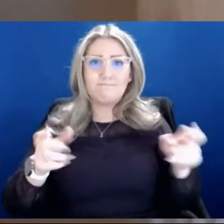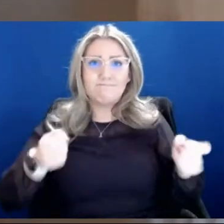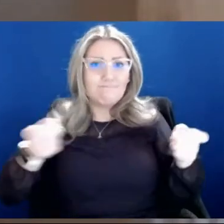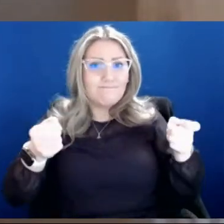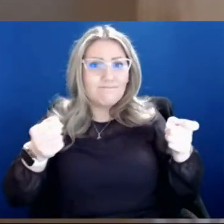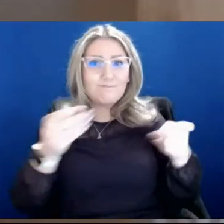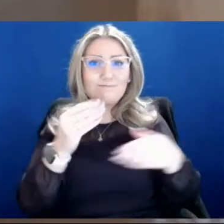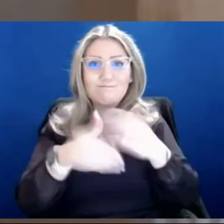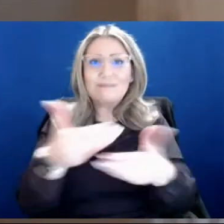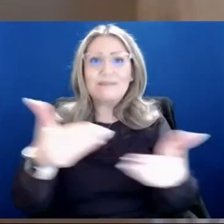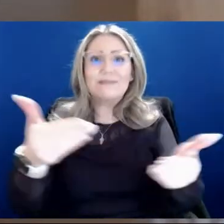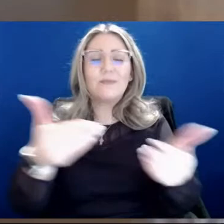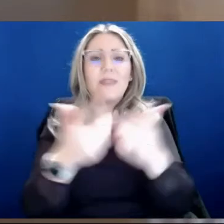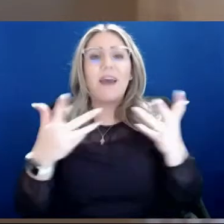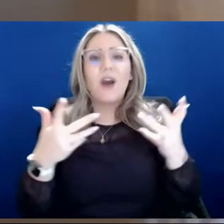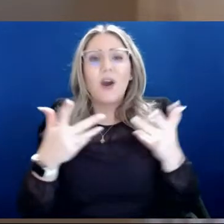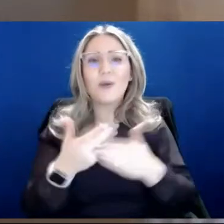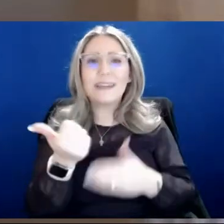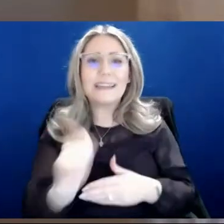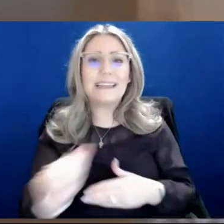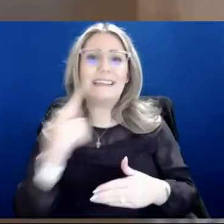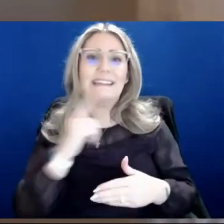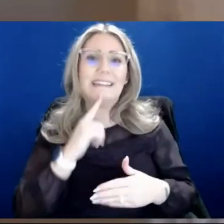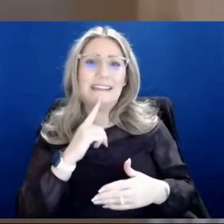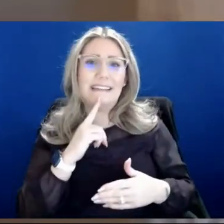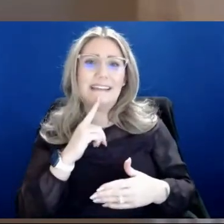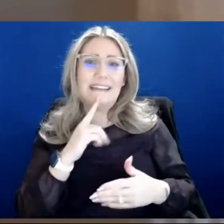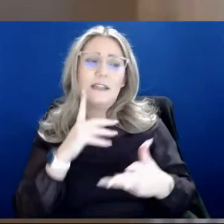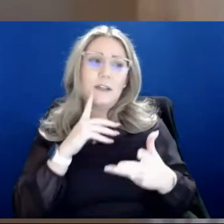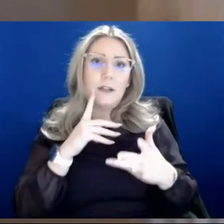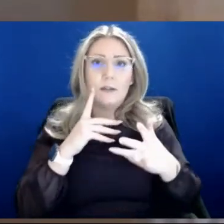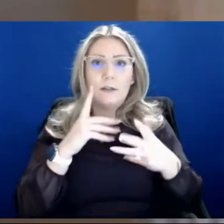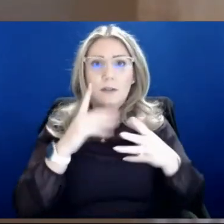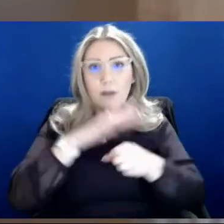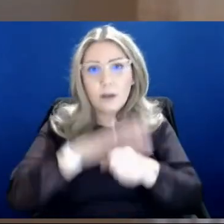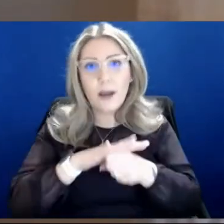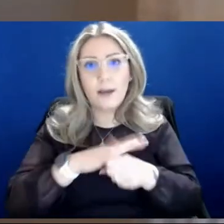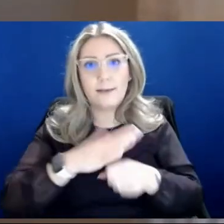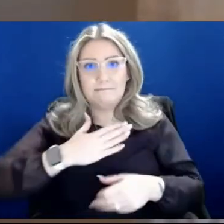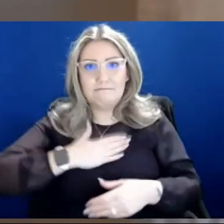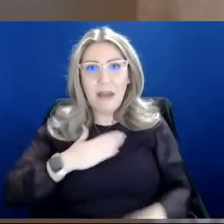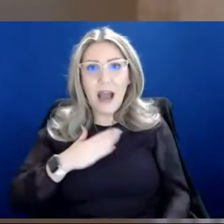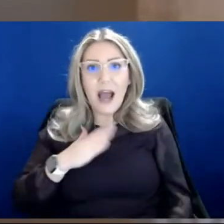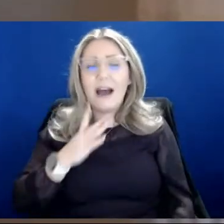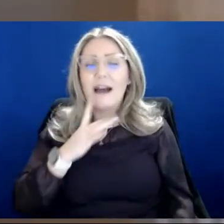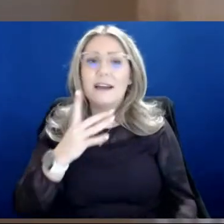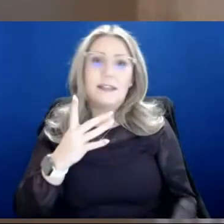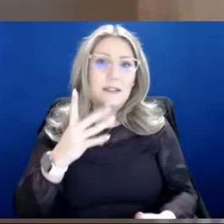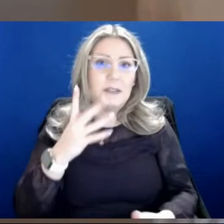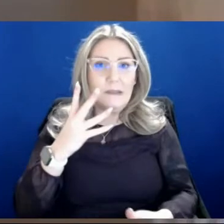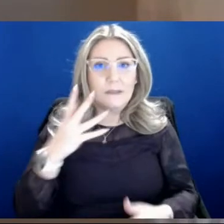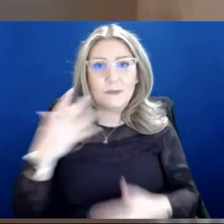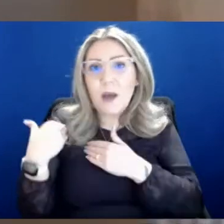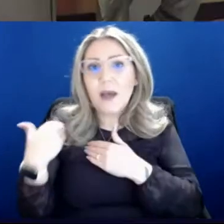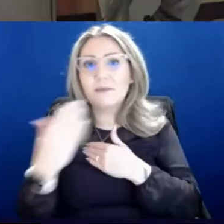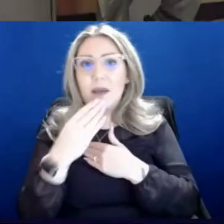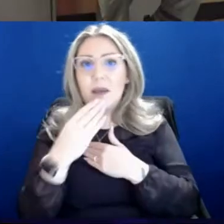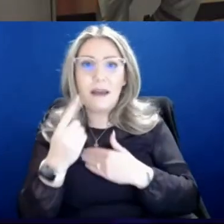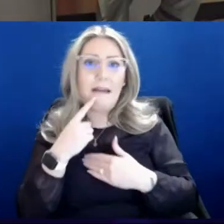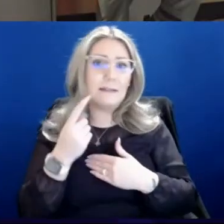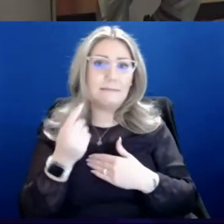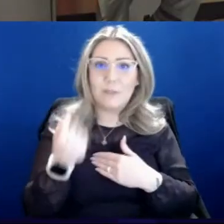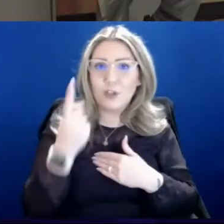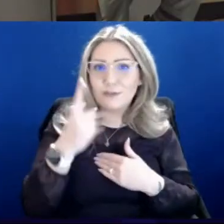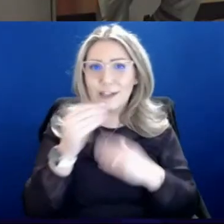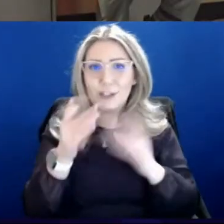any kind of heartburn on my end to get it scheduled and understand and coordinate. Since I